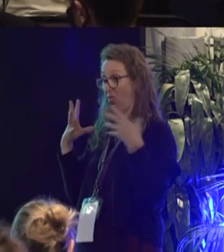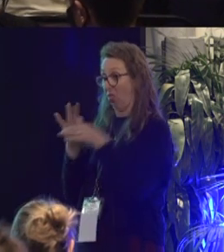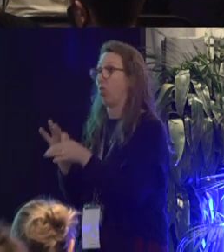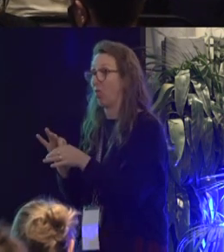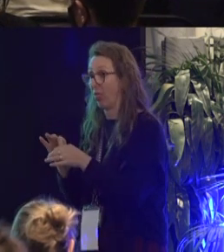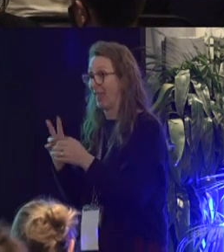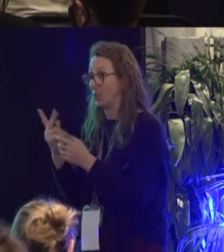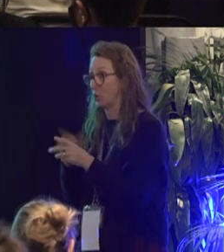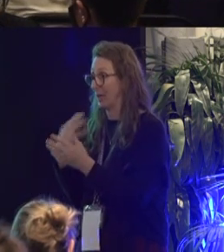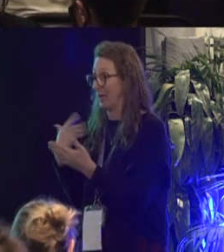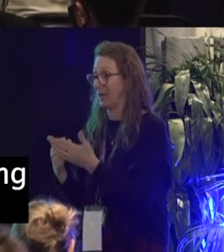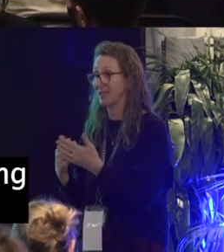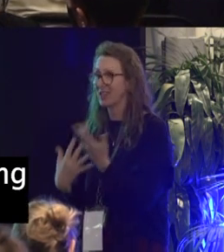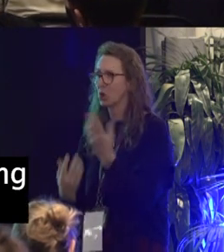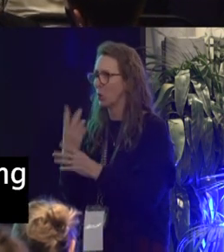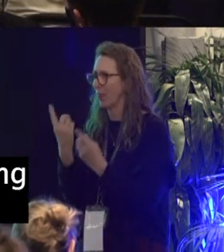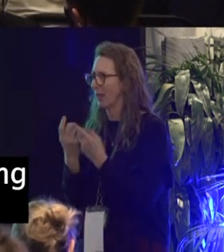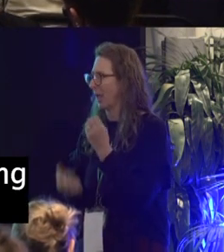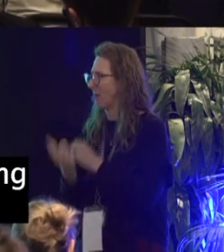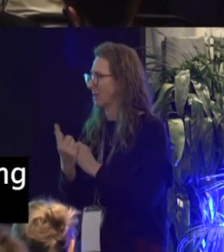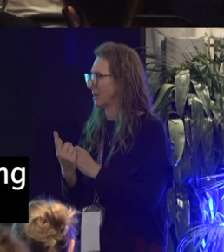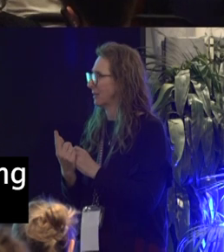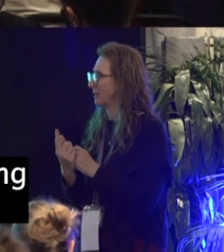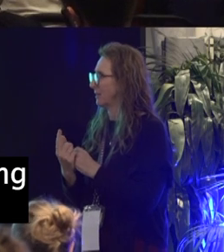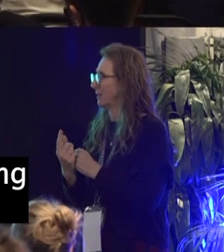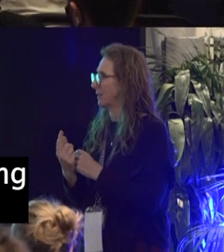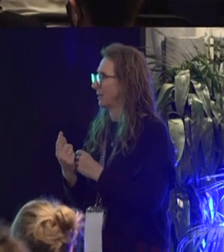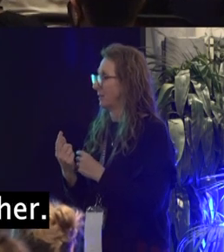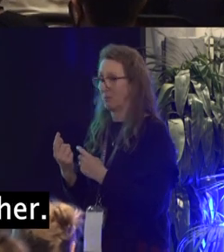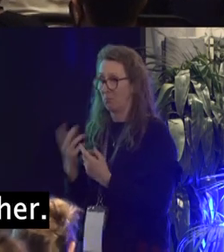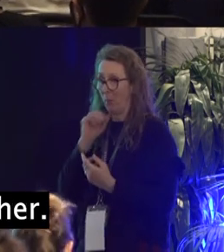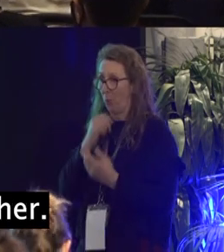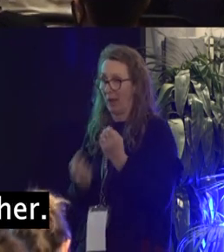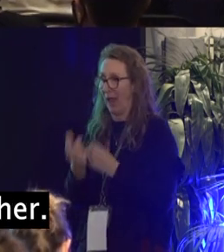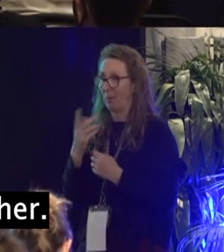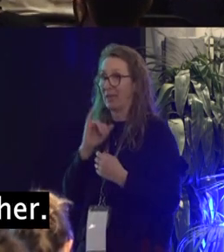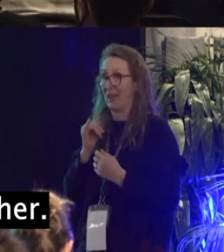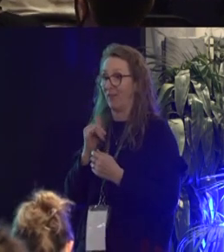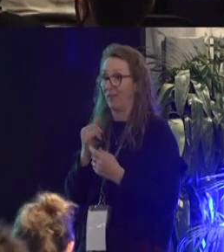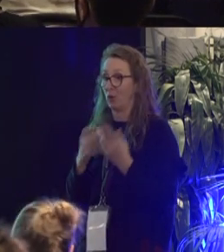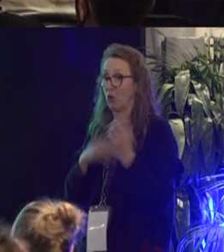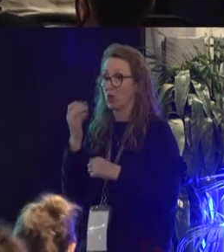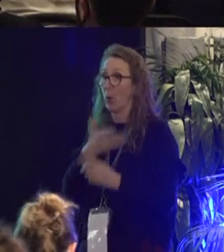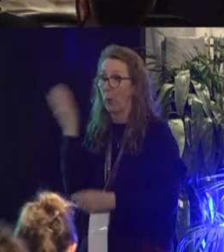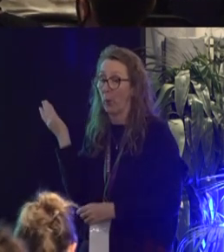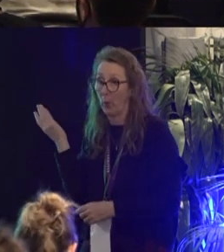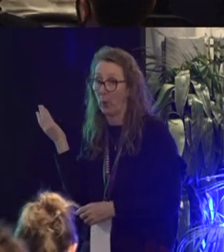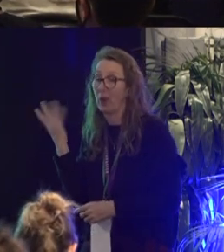that there's a whole new thing happening there that wouldn't have been happening if we hadn't had this structure for people to meet and work together. So it's about